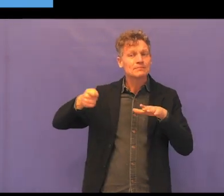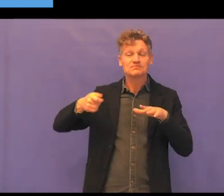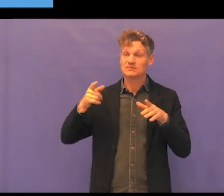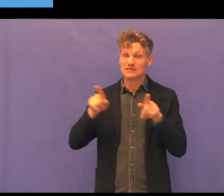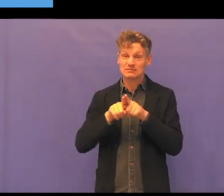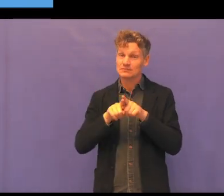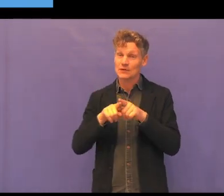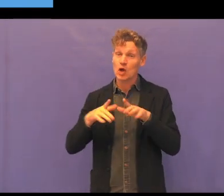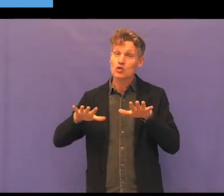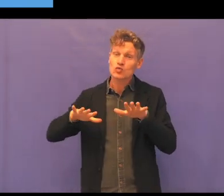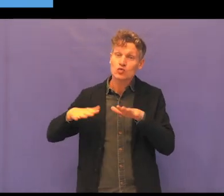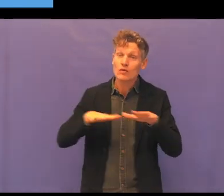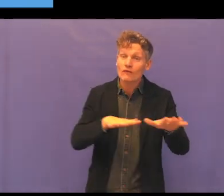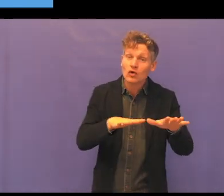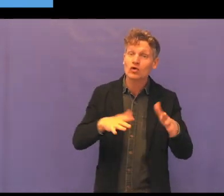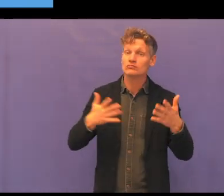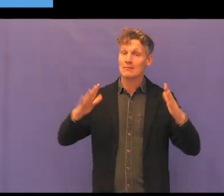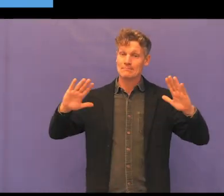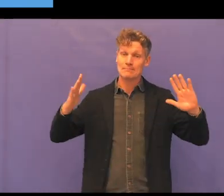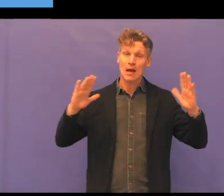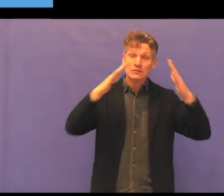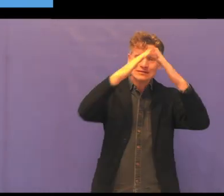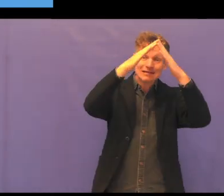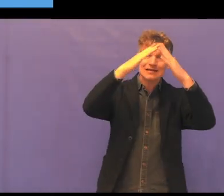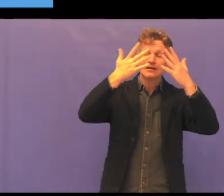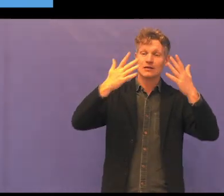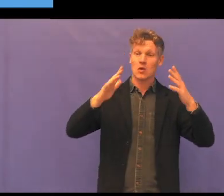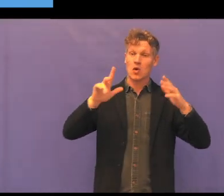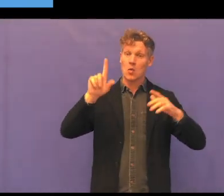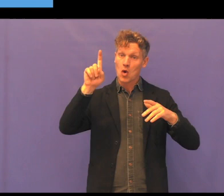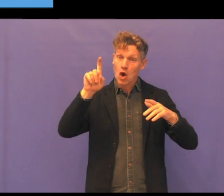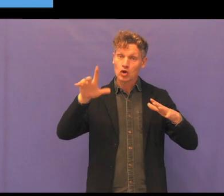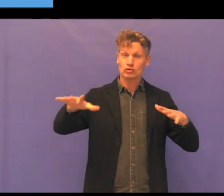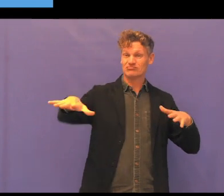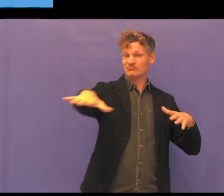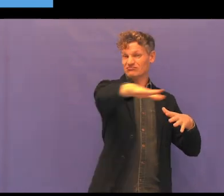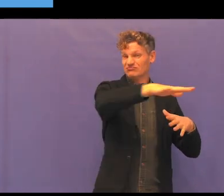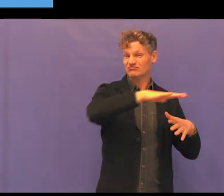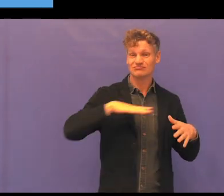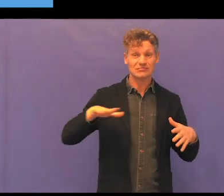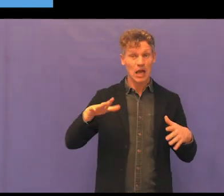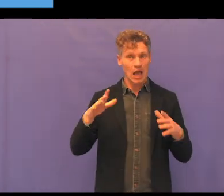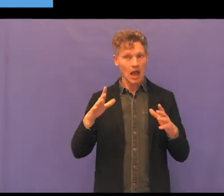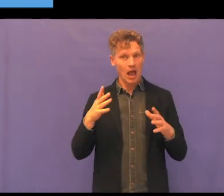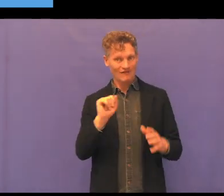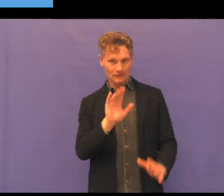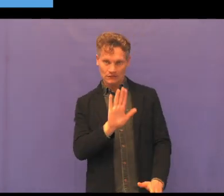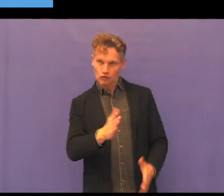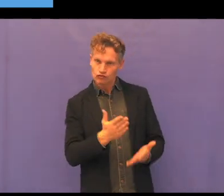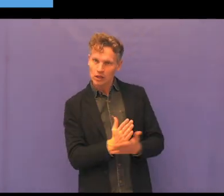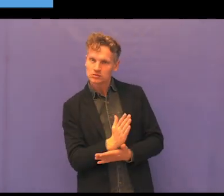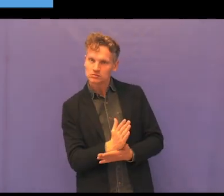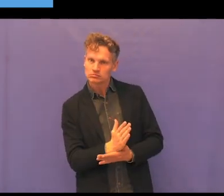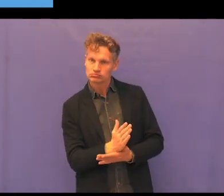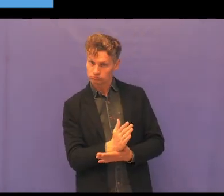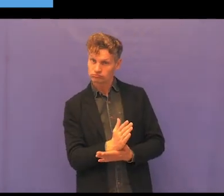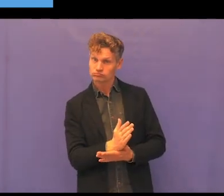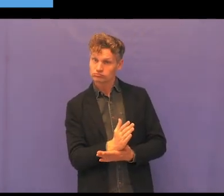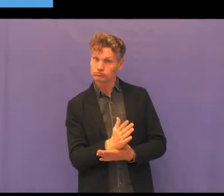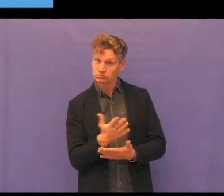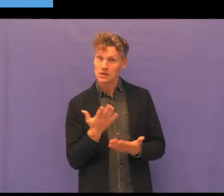rights. They're being constituted, if you like, as legal entities in their own right, which,